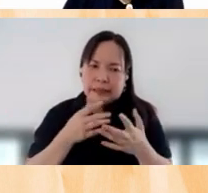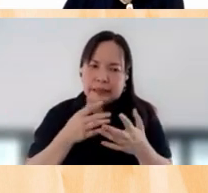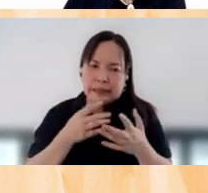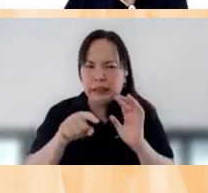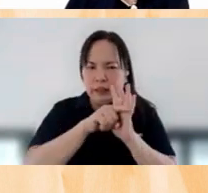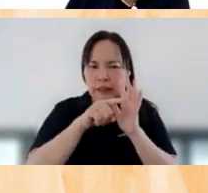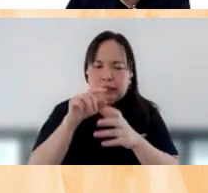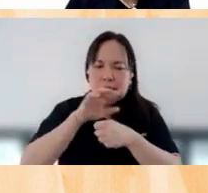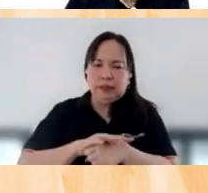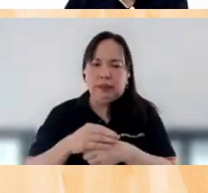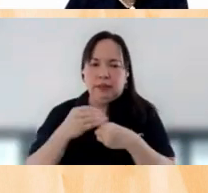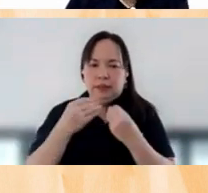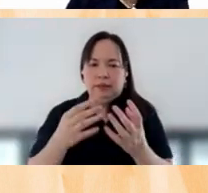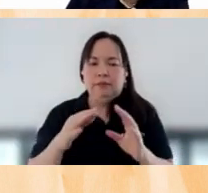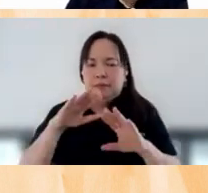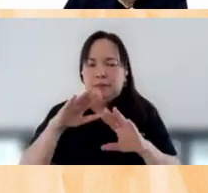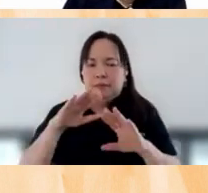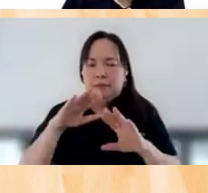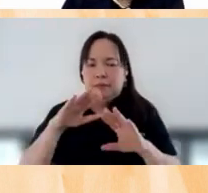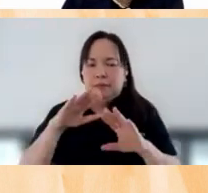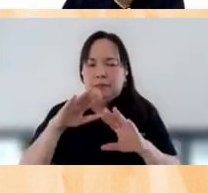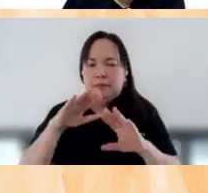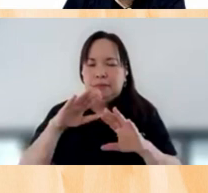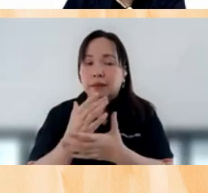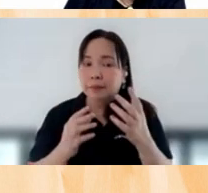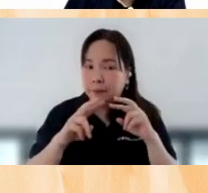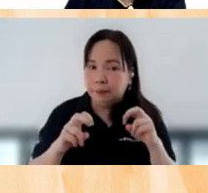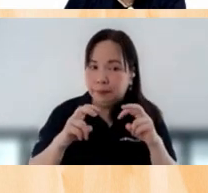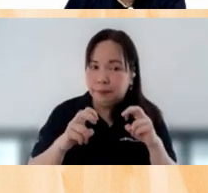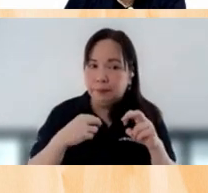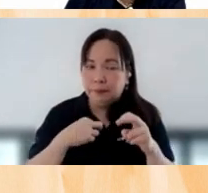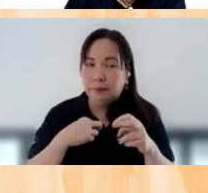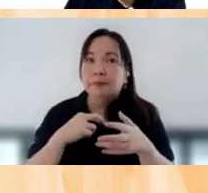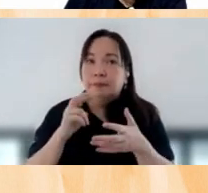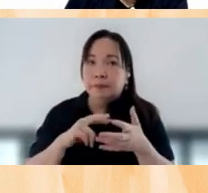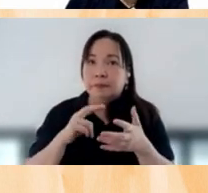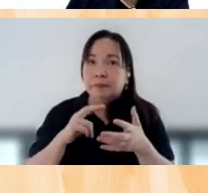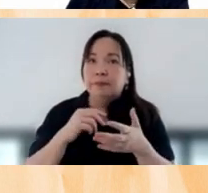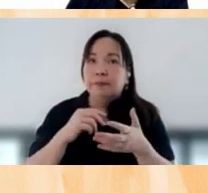even when they have been removed from adversities, they may also develop problems